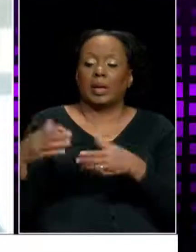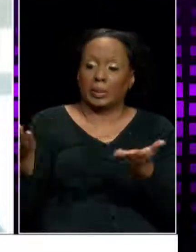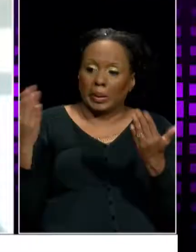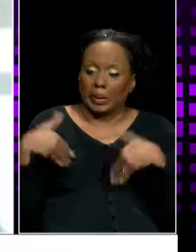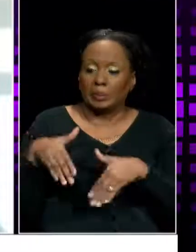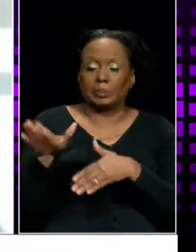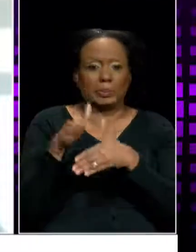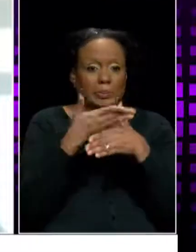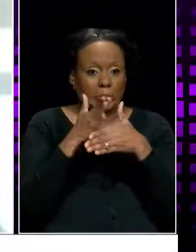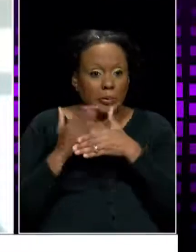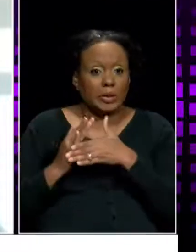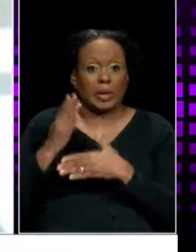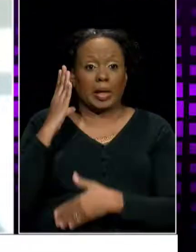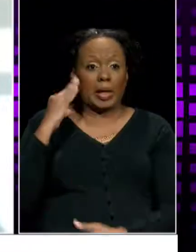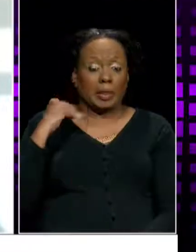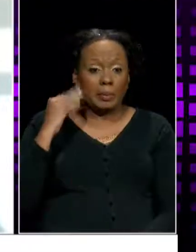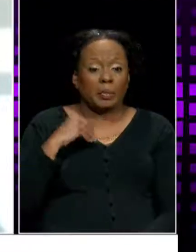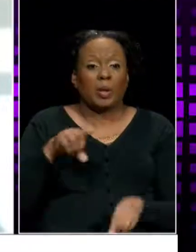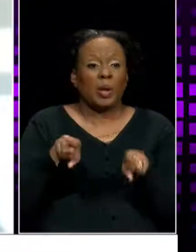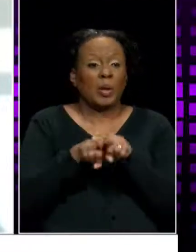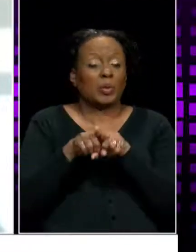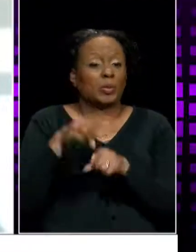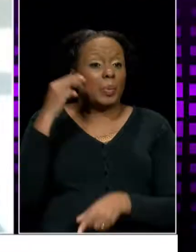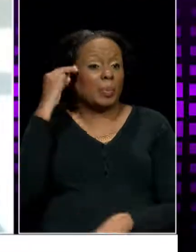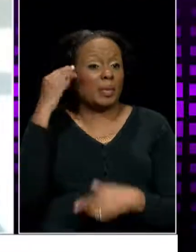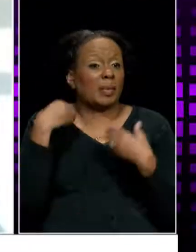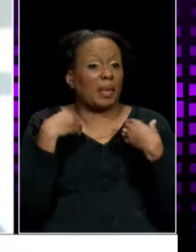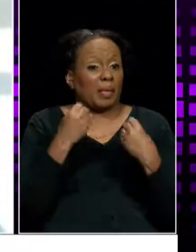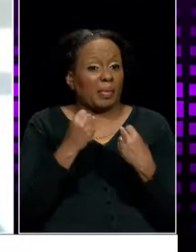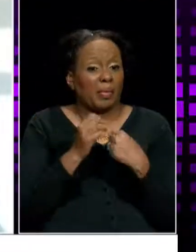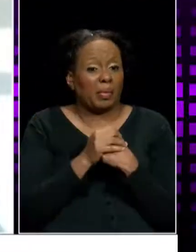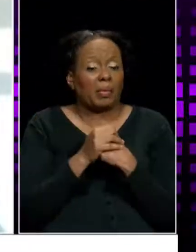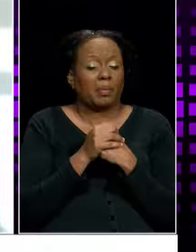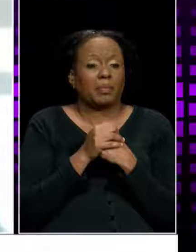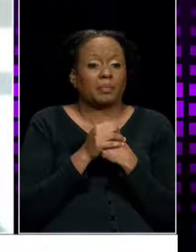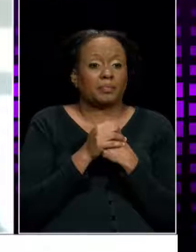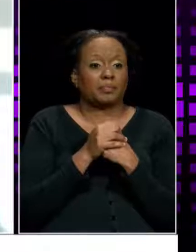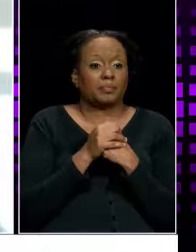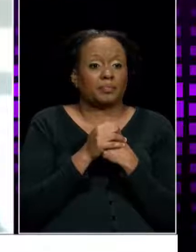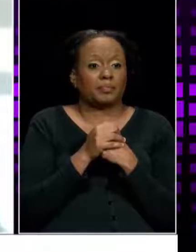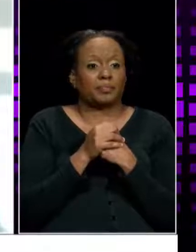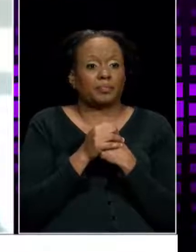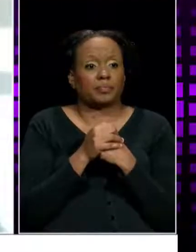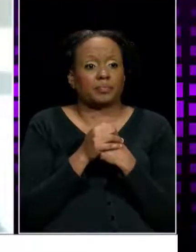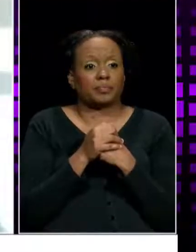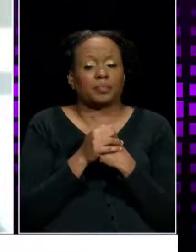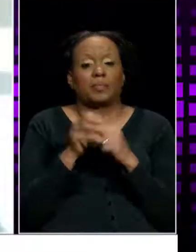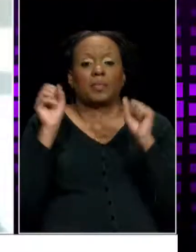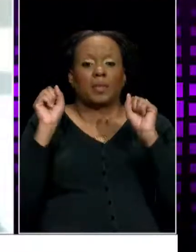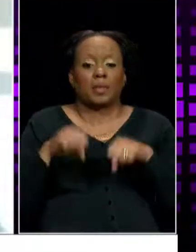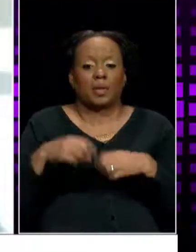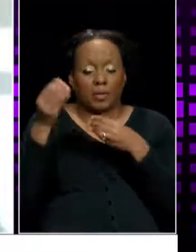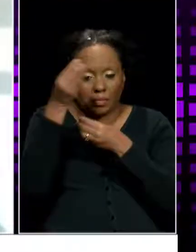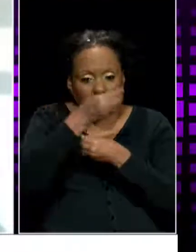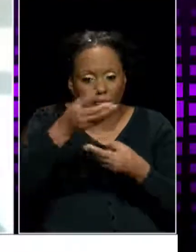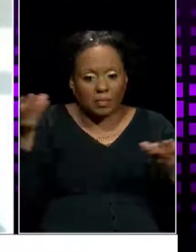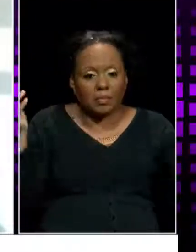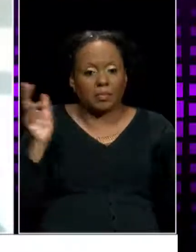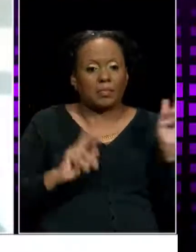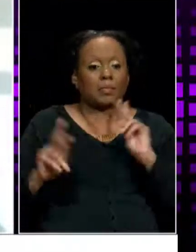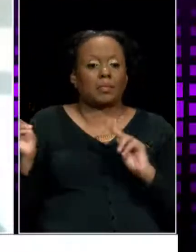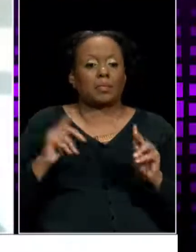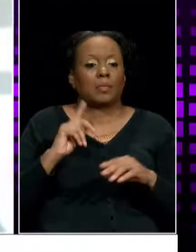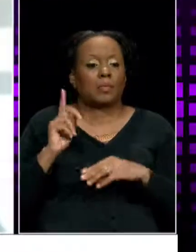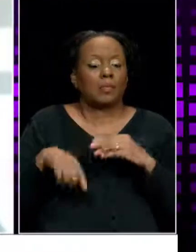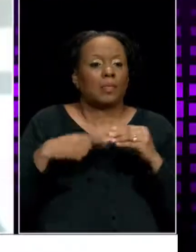experience is. I was taking a look at the mental health poll, and at the bottom there was a space where you could inform, I guess, society as to what